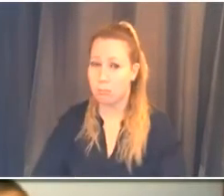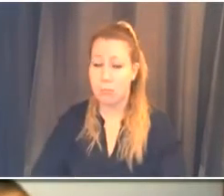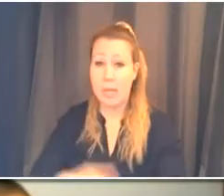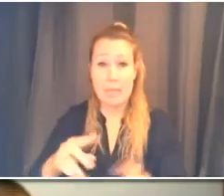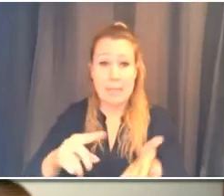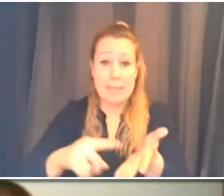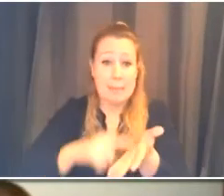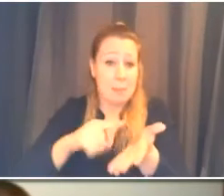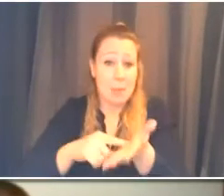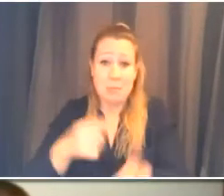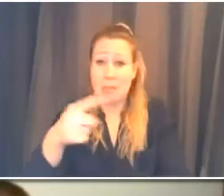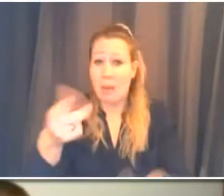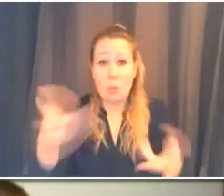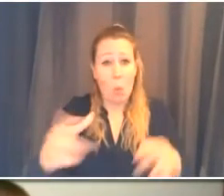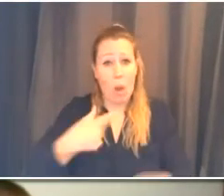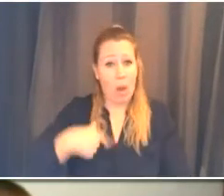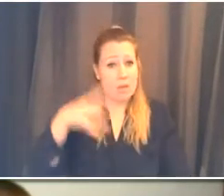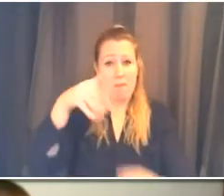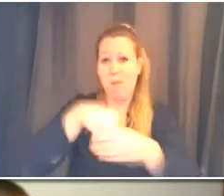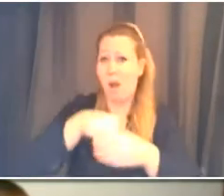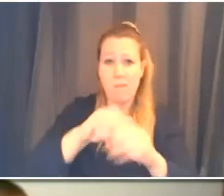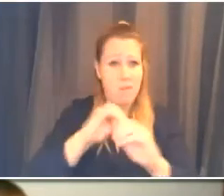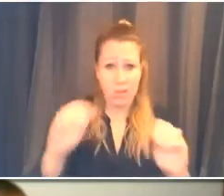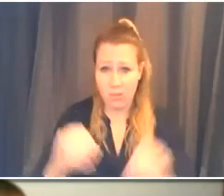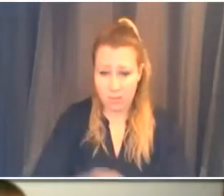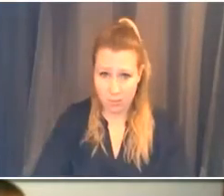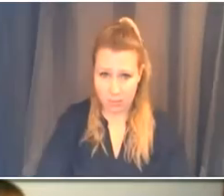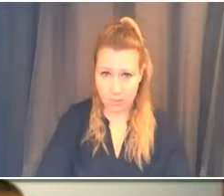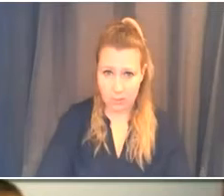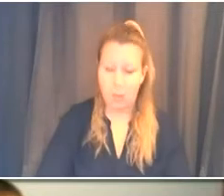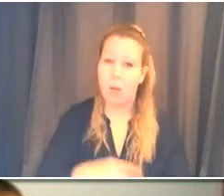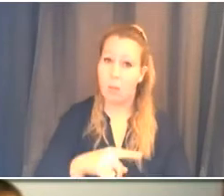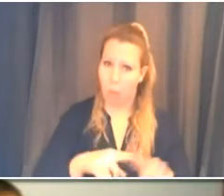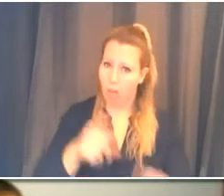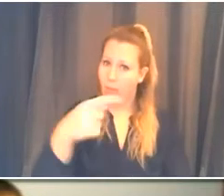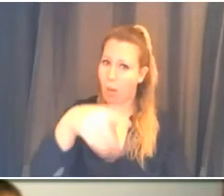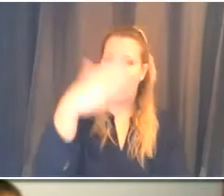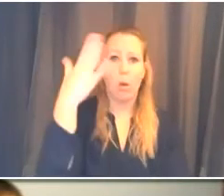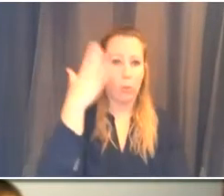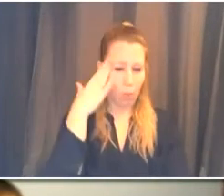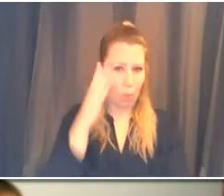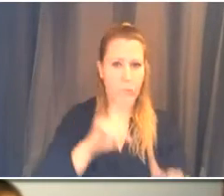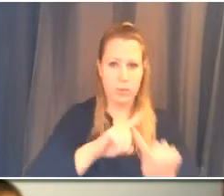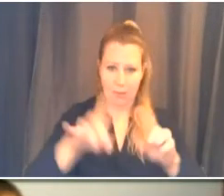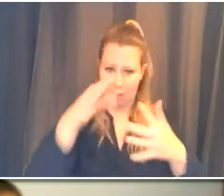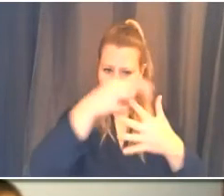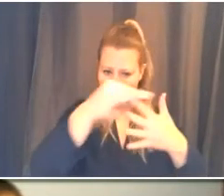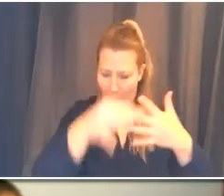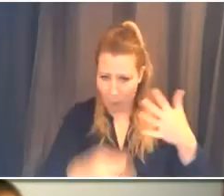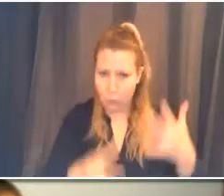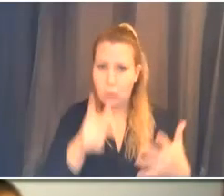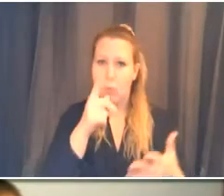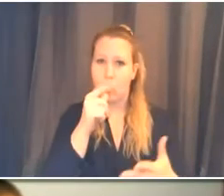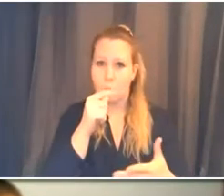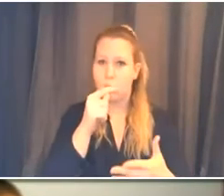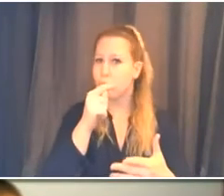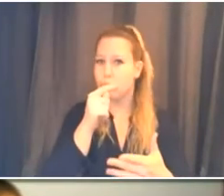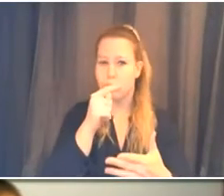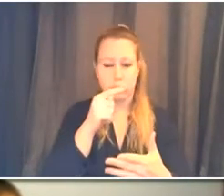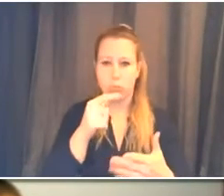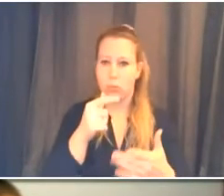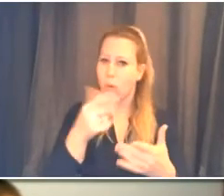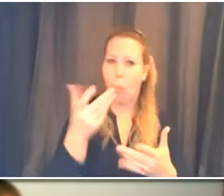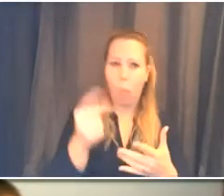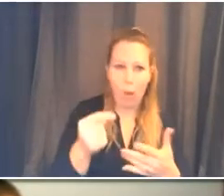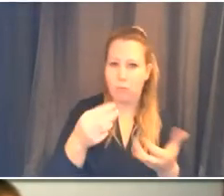to text their family friends co-workers and get 911 if they need it there is planning that has been going on since day one